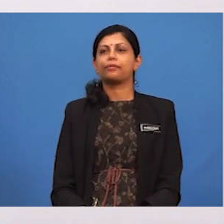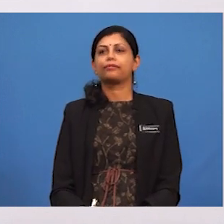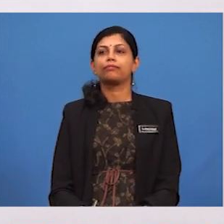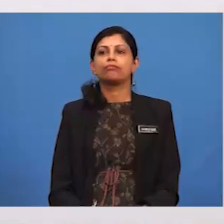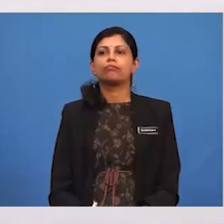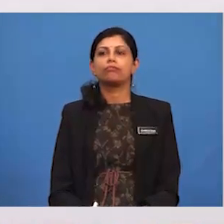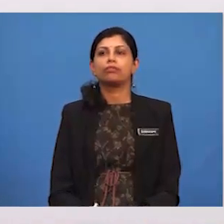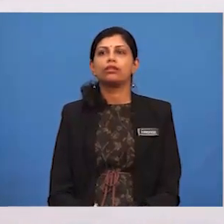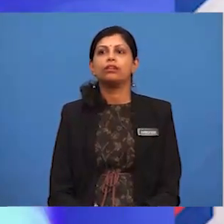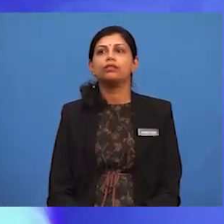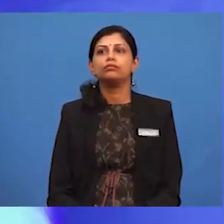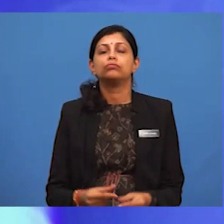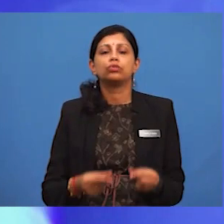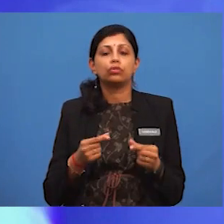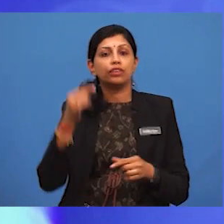phone.